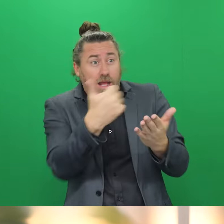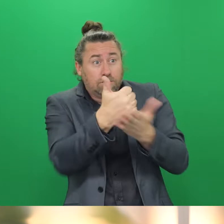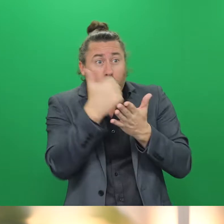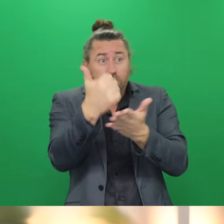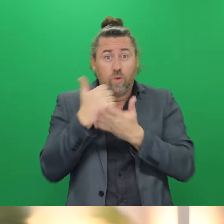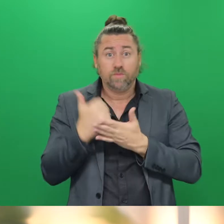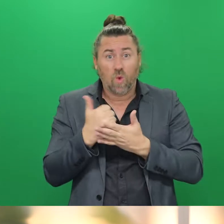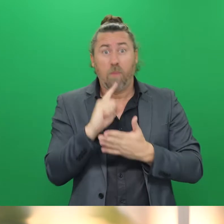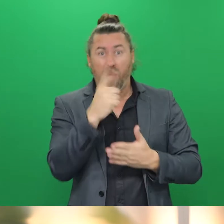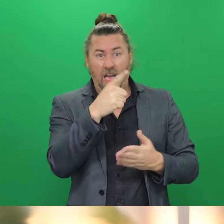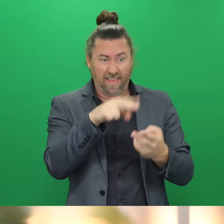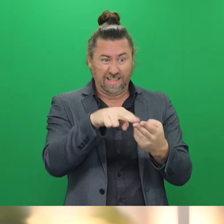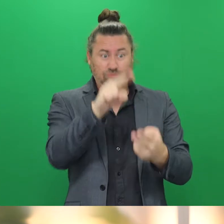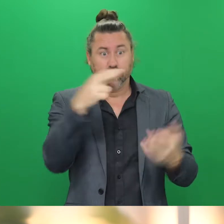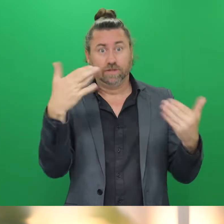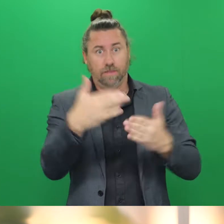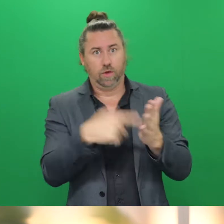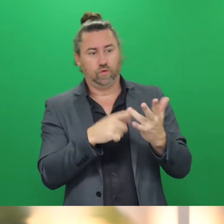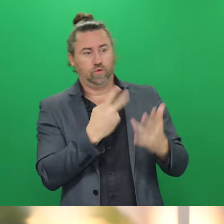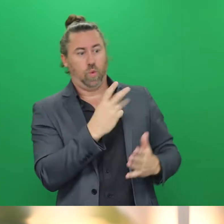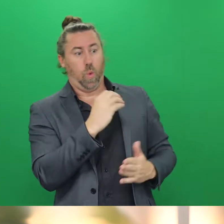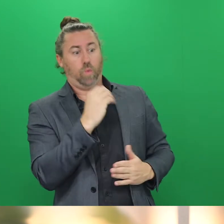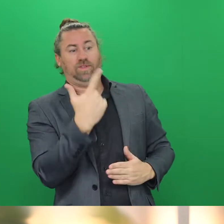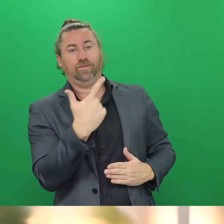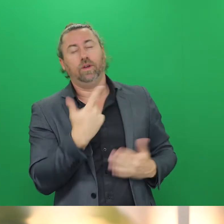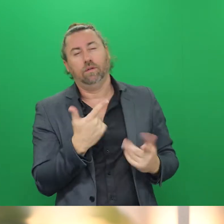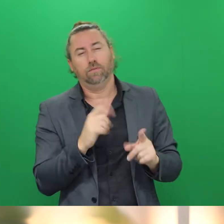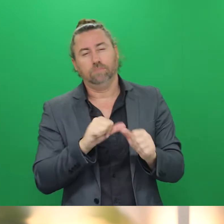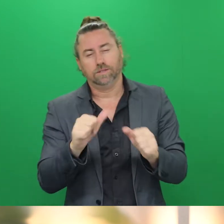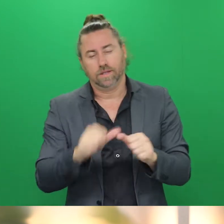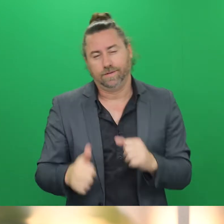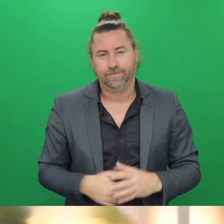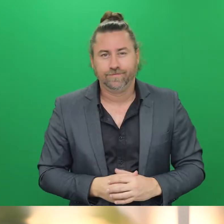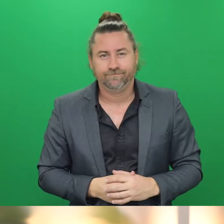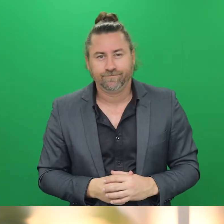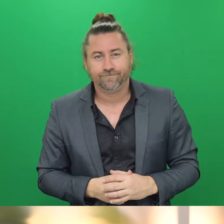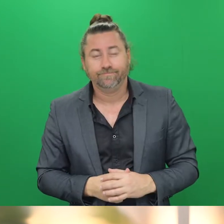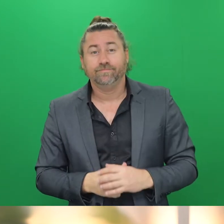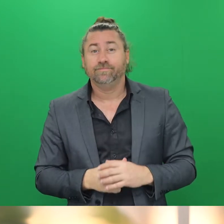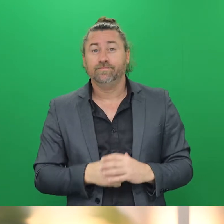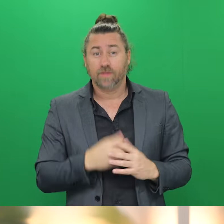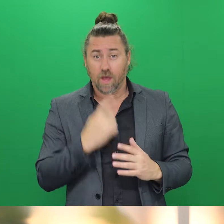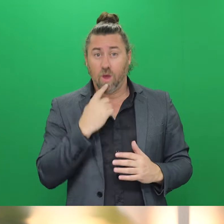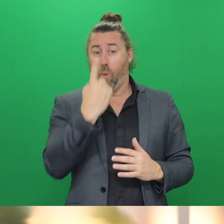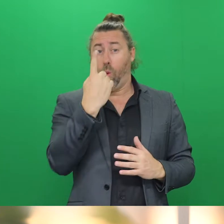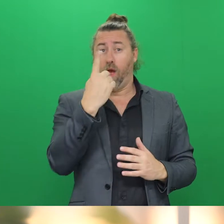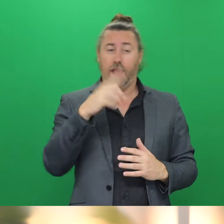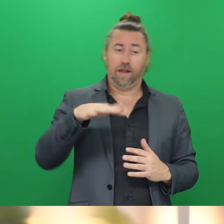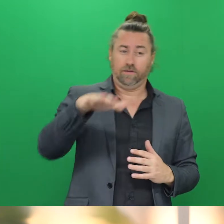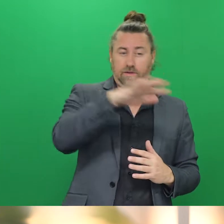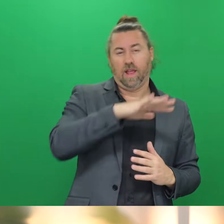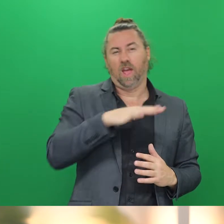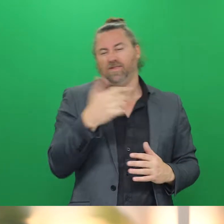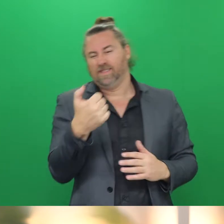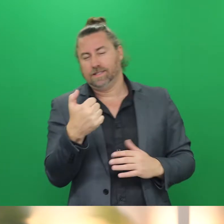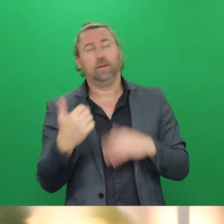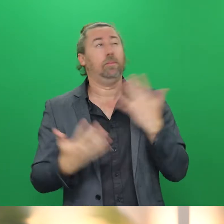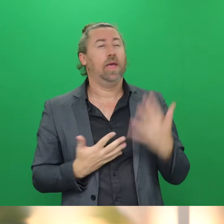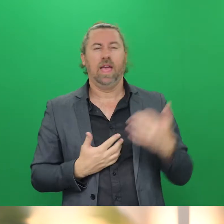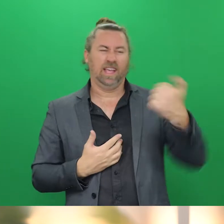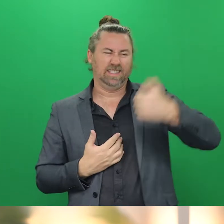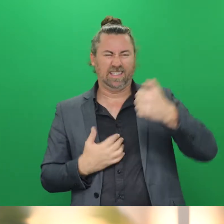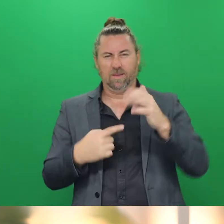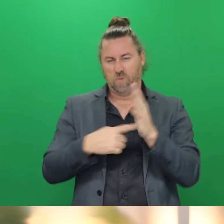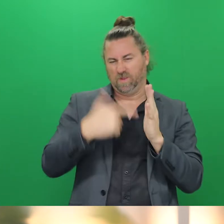in 2007, which is positive news. Across their entire lifetime, around 1 in 6, or 16.7%